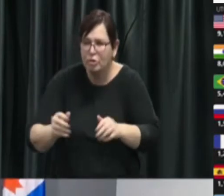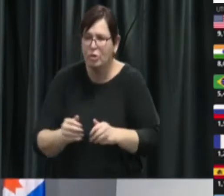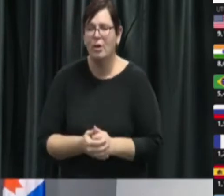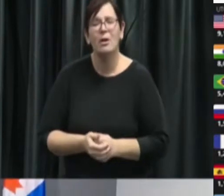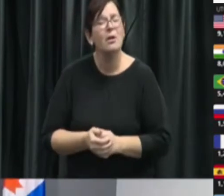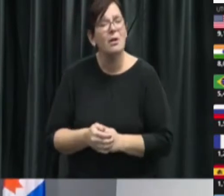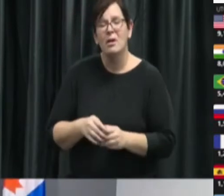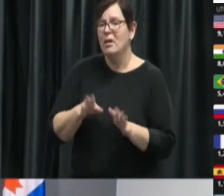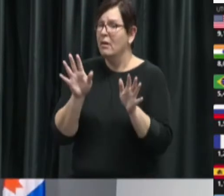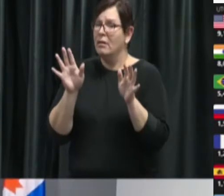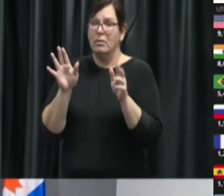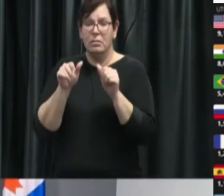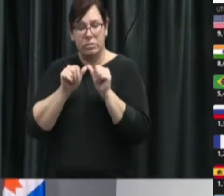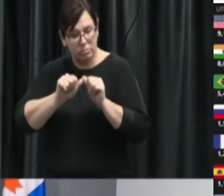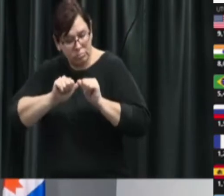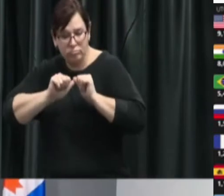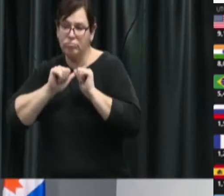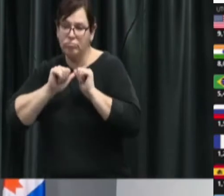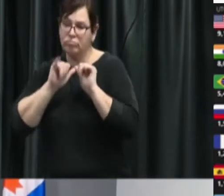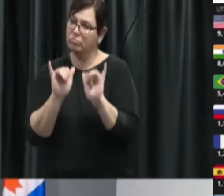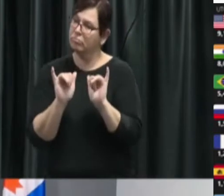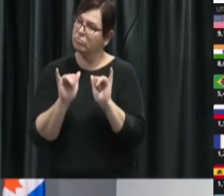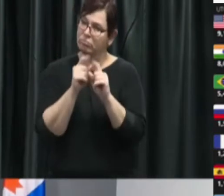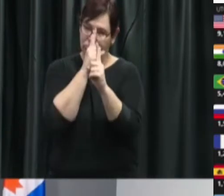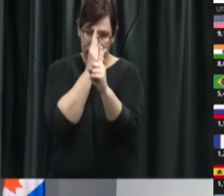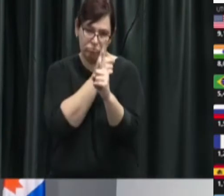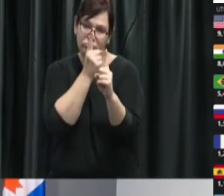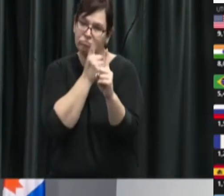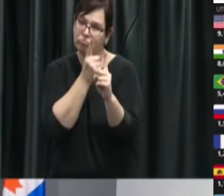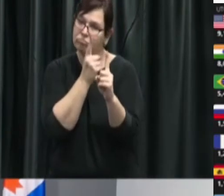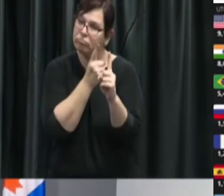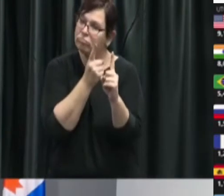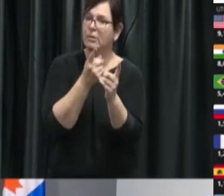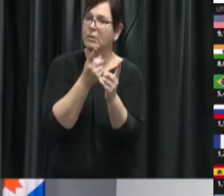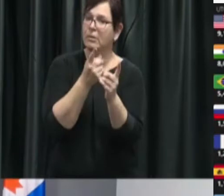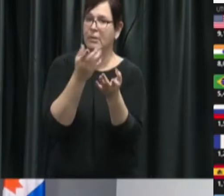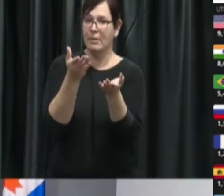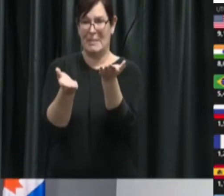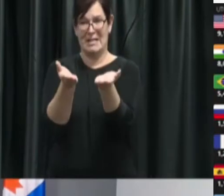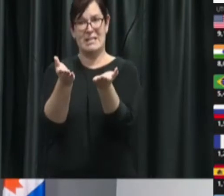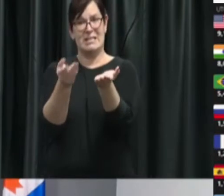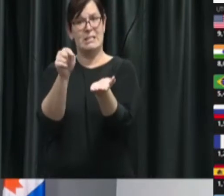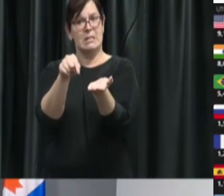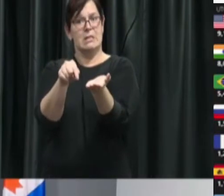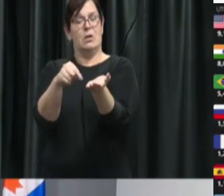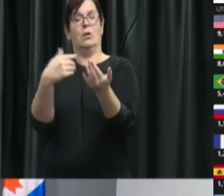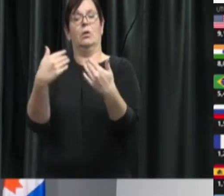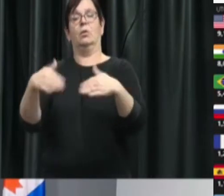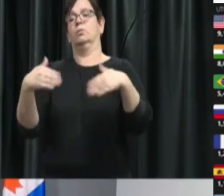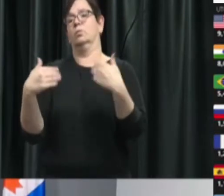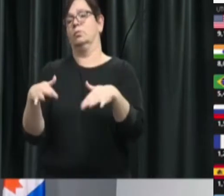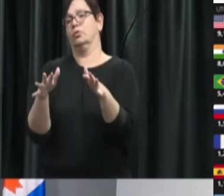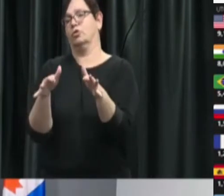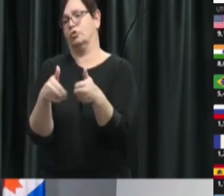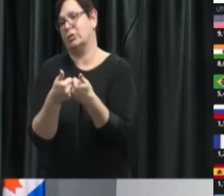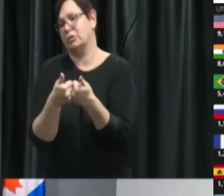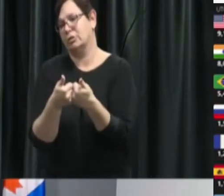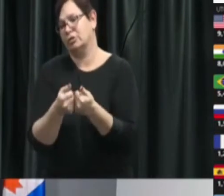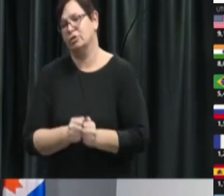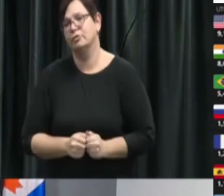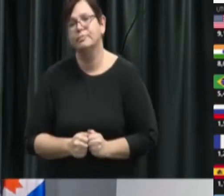see us striving to achieve those objectives in as balanced a fashion as is possible. And I'll turn it over to the Mayor.